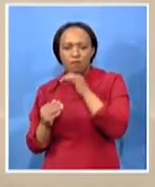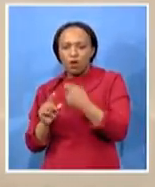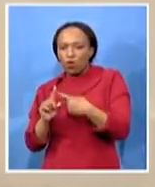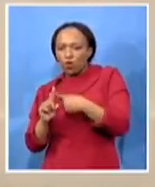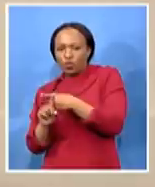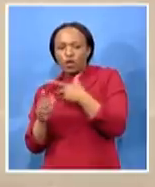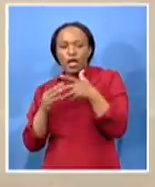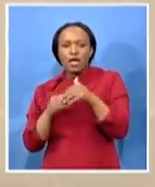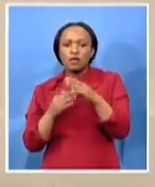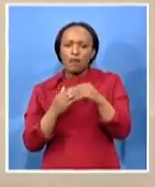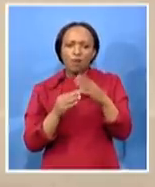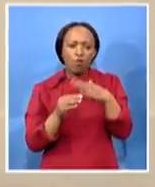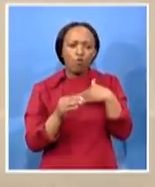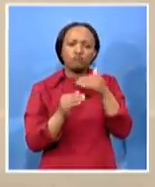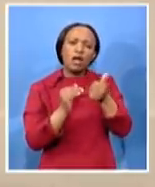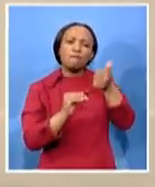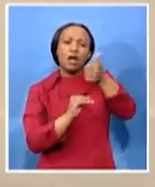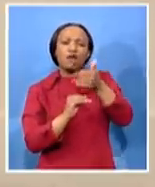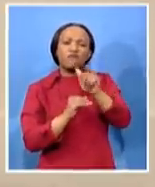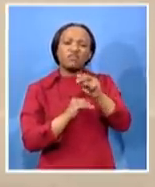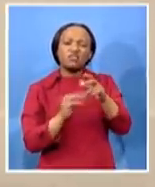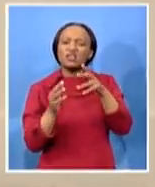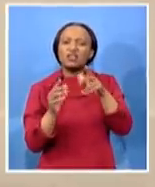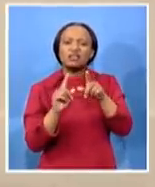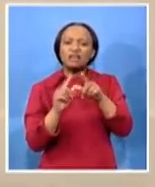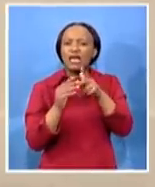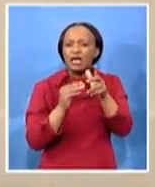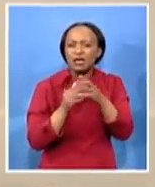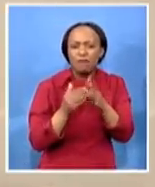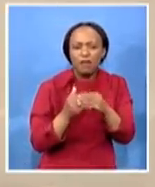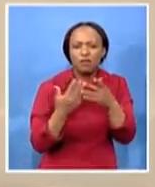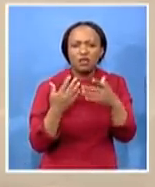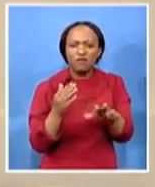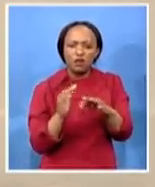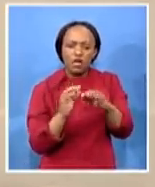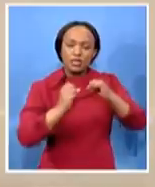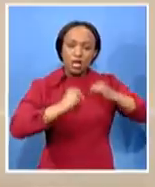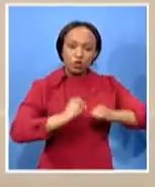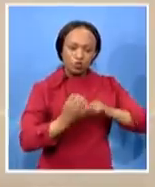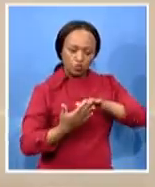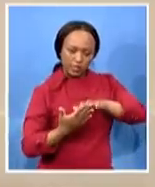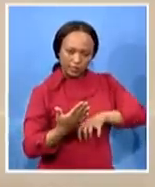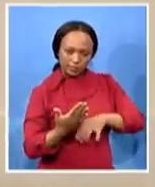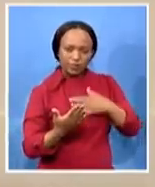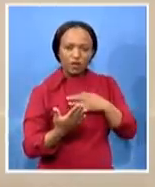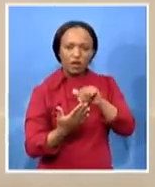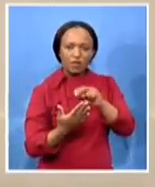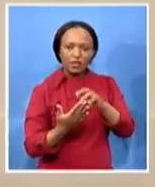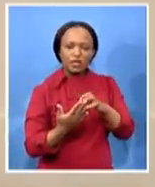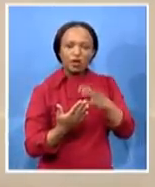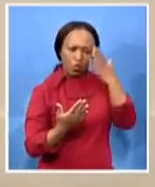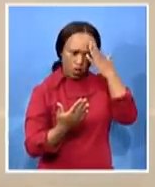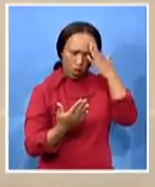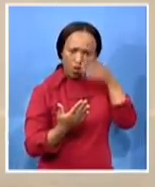of the ANC who has transgressed these resolutions of the ANC as we know them, we are saying the member must assist the